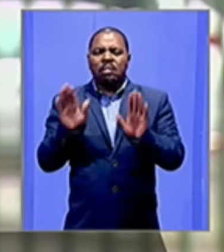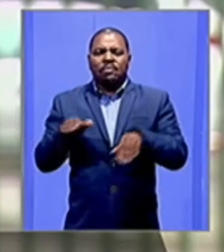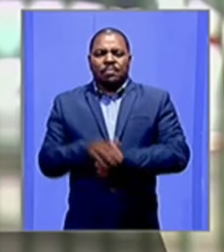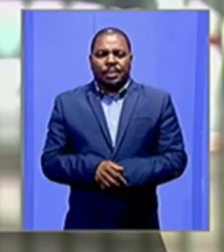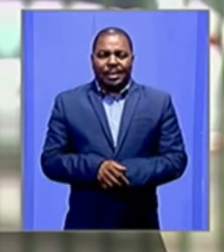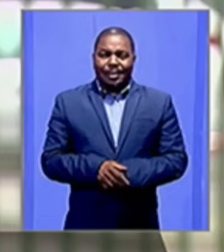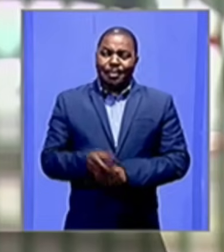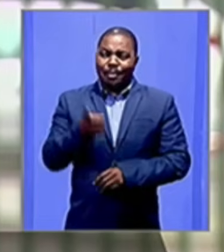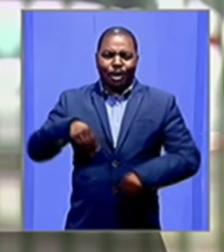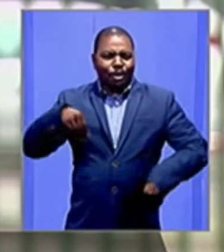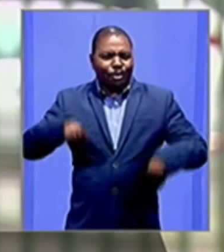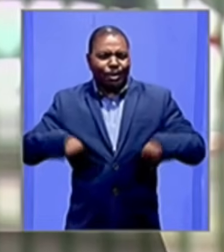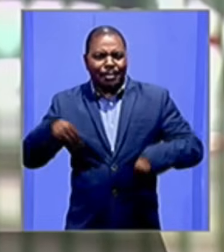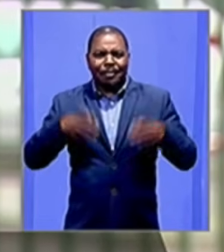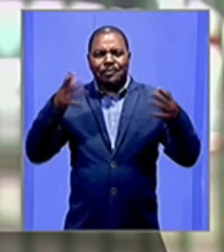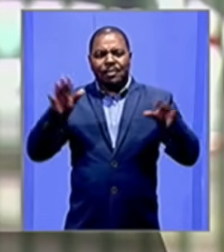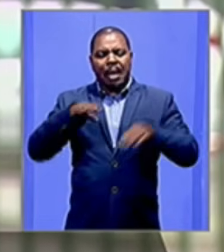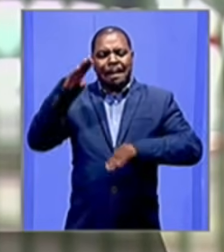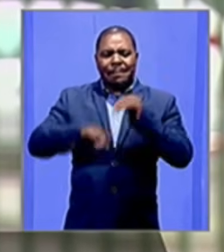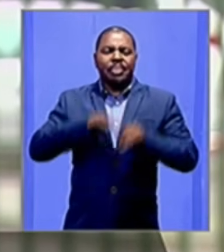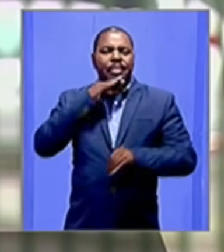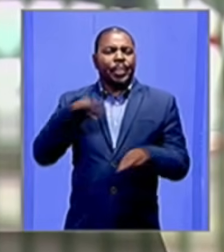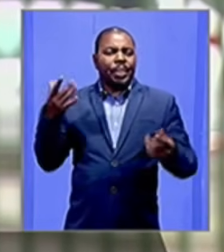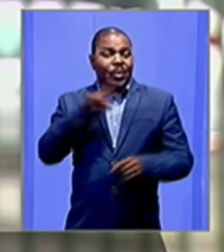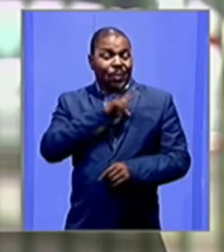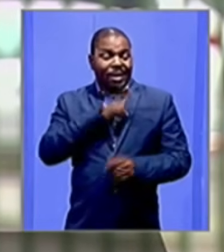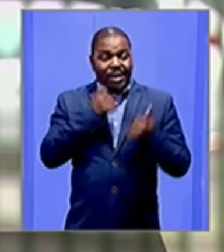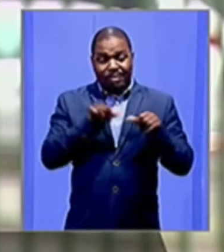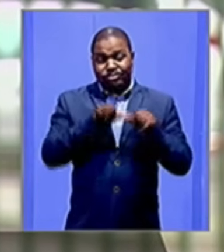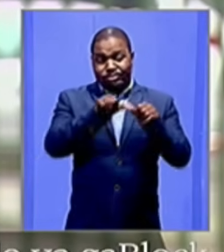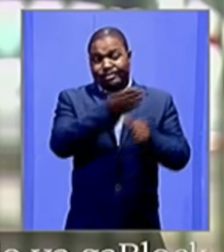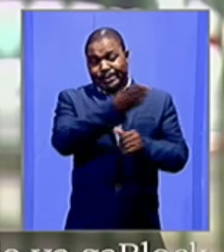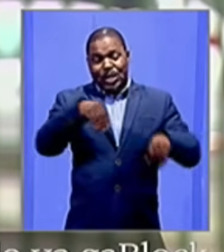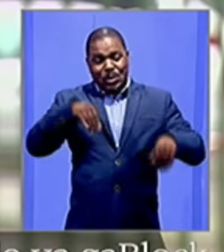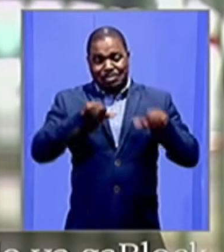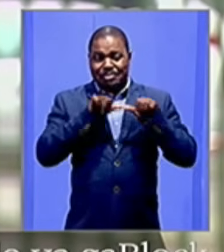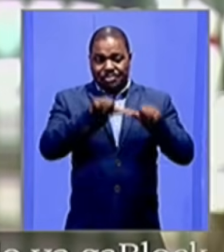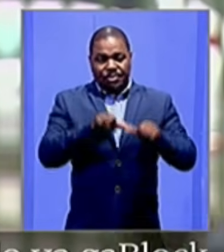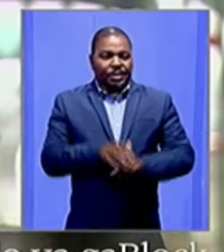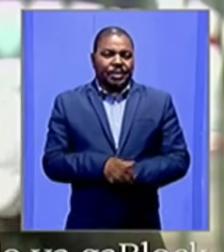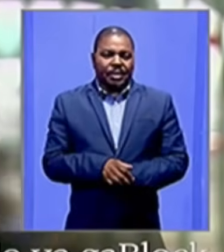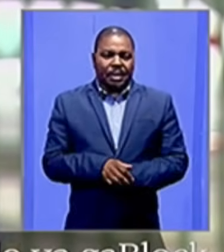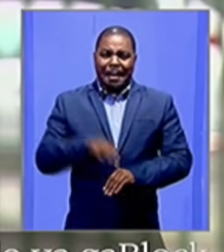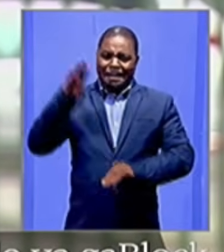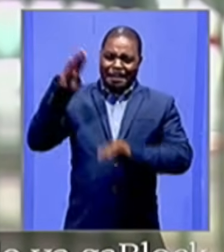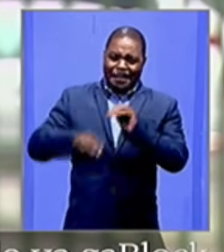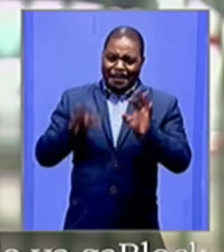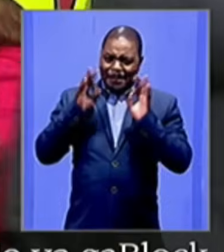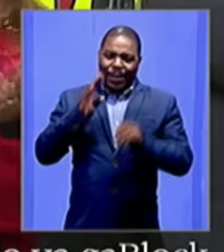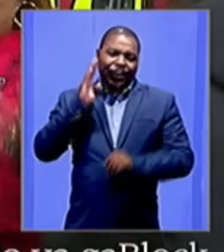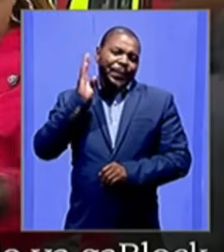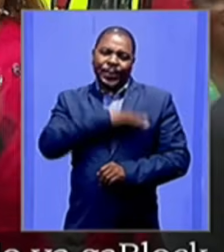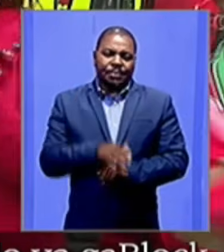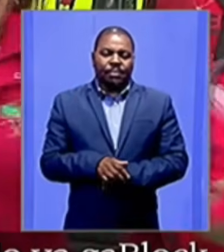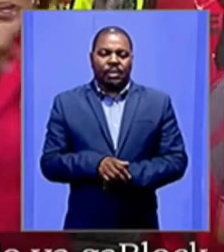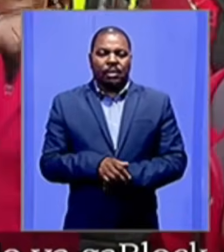end of the day, ga ba panishiwe ka tsela e maleba. That's why so se corruption se dula sentse se tsama, mara ga gona ope like o panishiwang ka tsela e siameng. Le